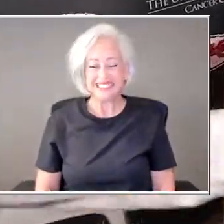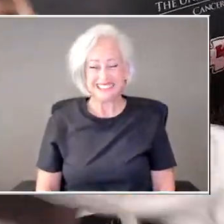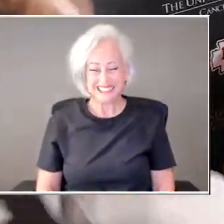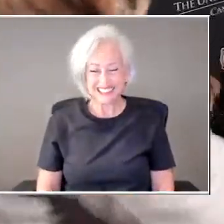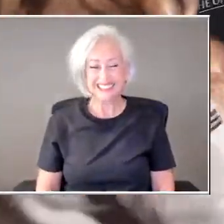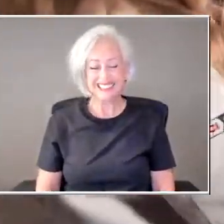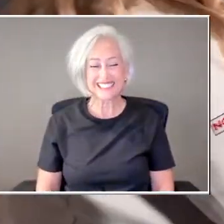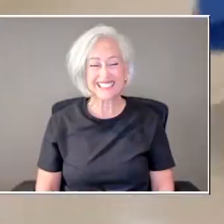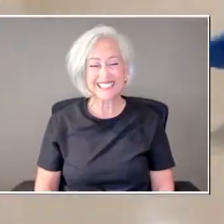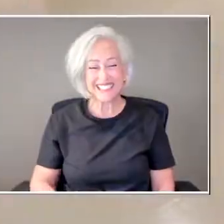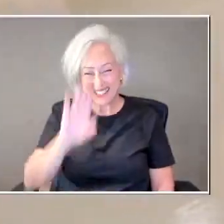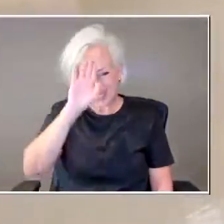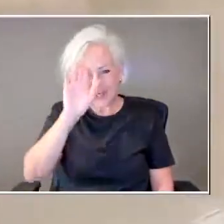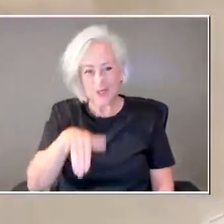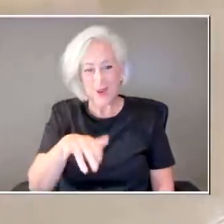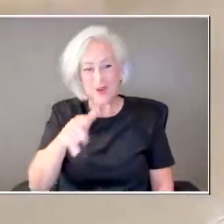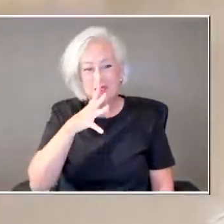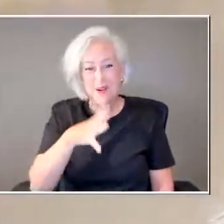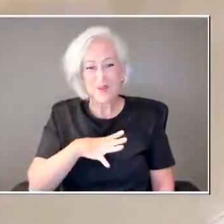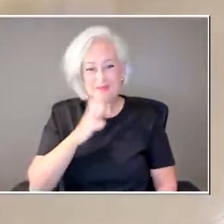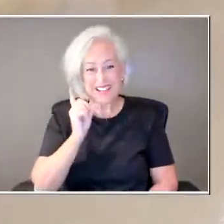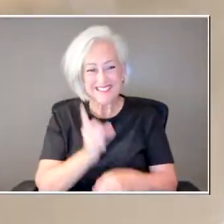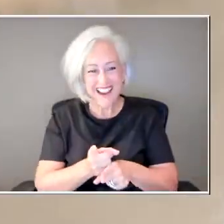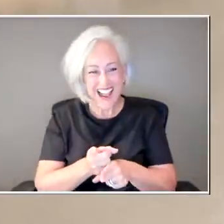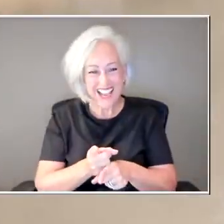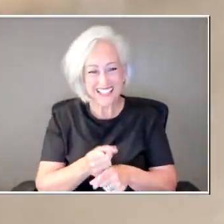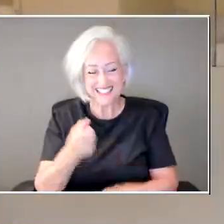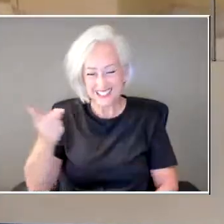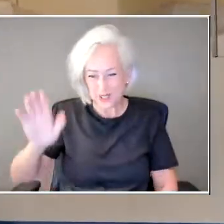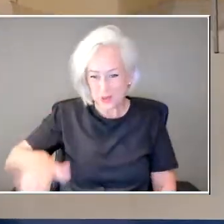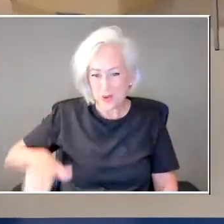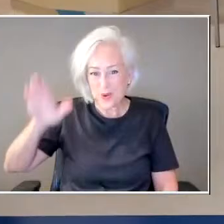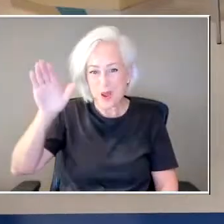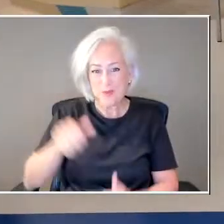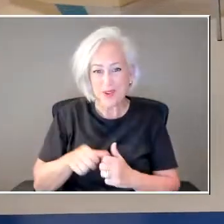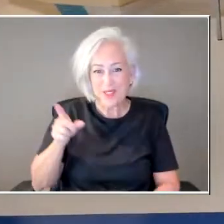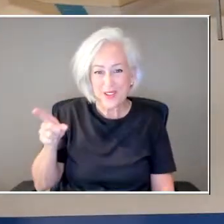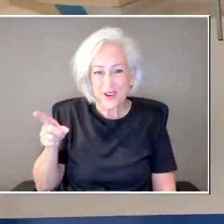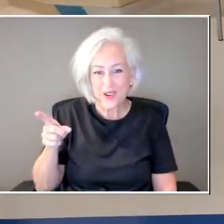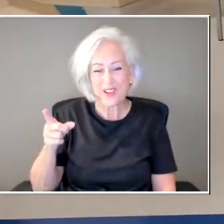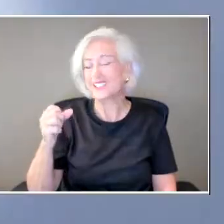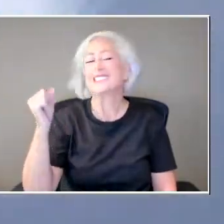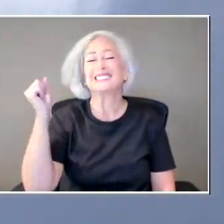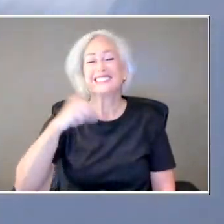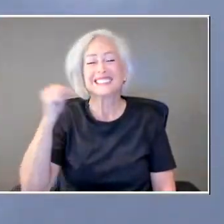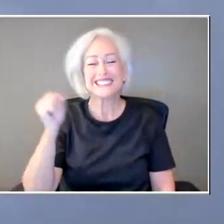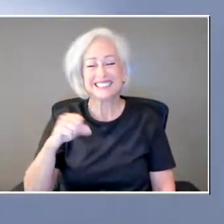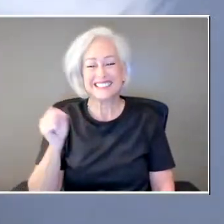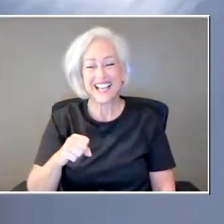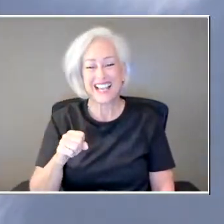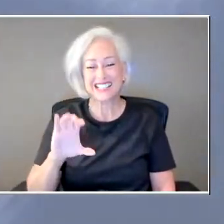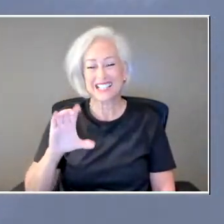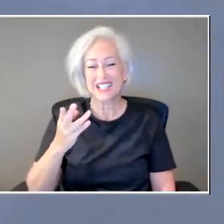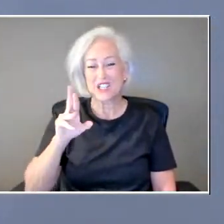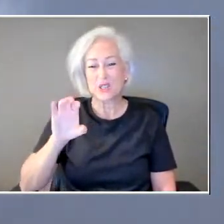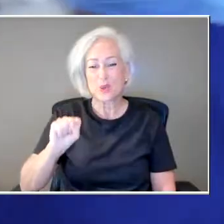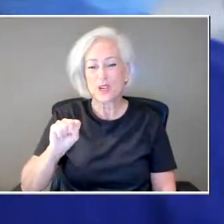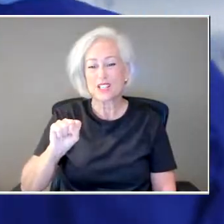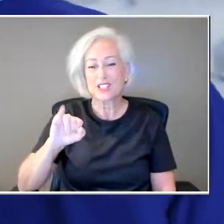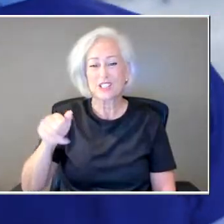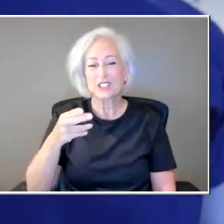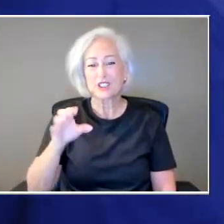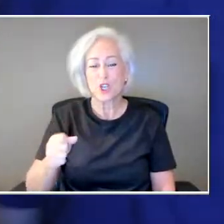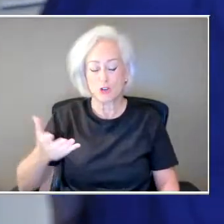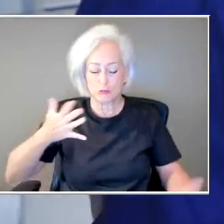You know this woman. This is the I woman that you grew do. up with. So yeah. that is so fantastic. Chris Jones had to duck out, but Mike Fennell had time to